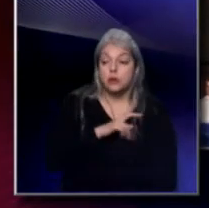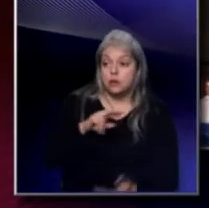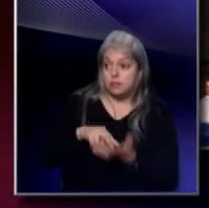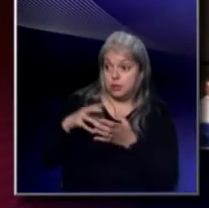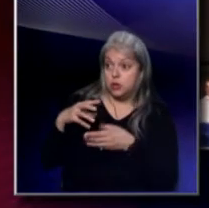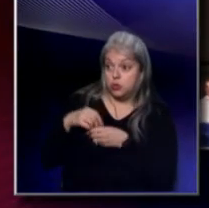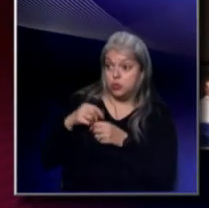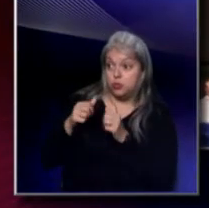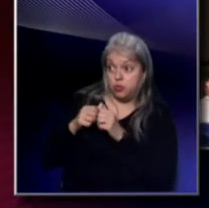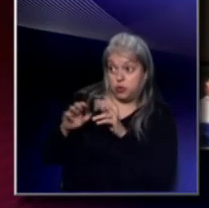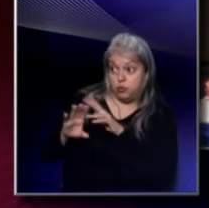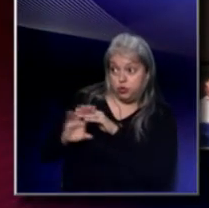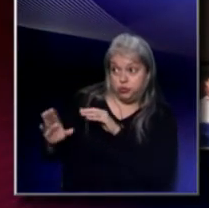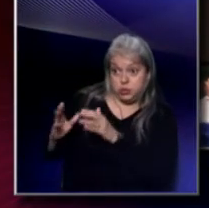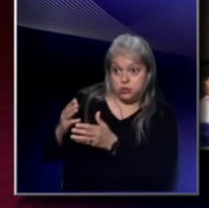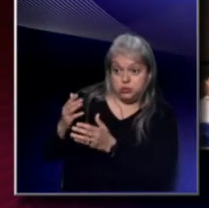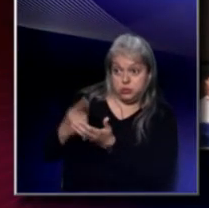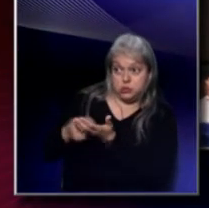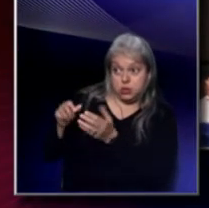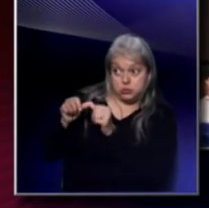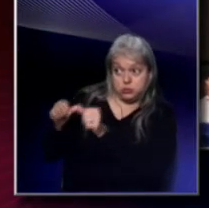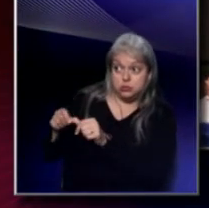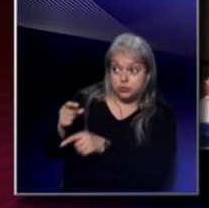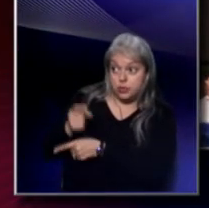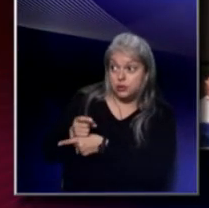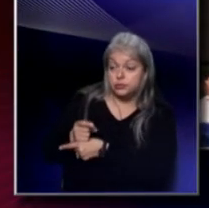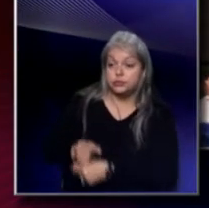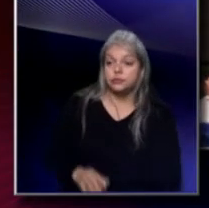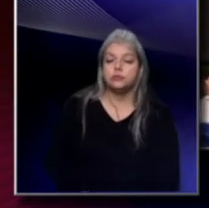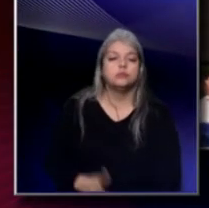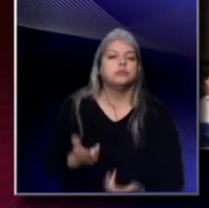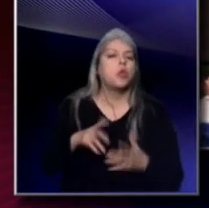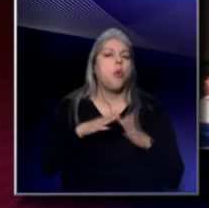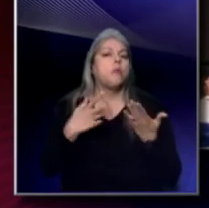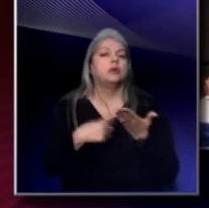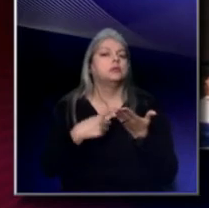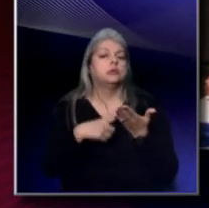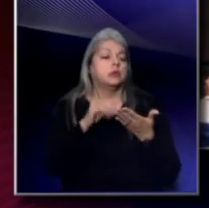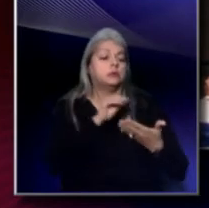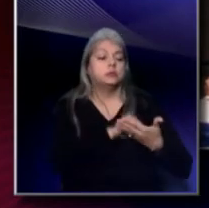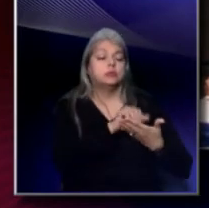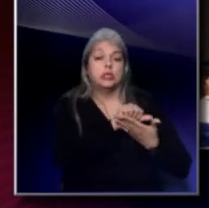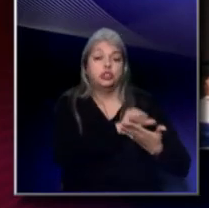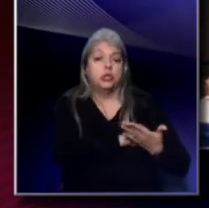with the retreat, right? Either open discussion or the retreat.